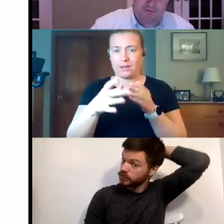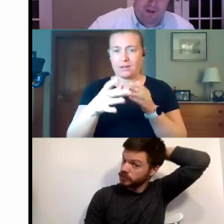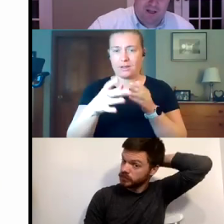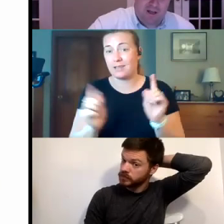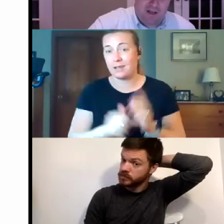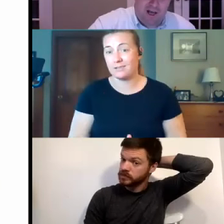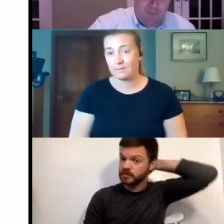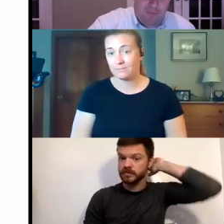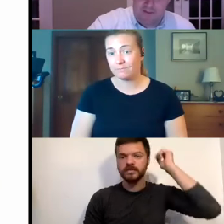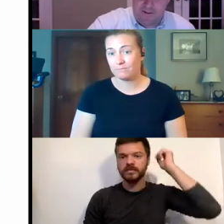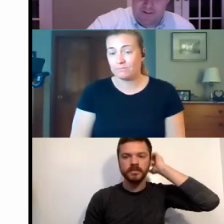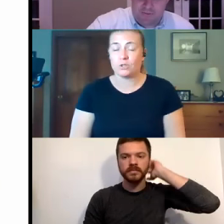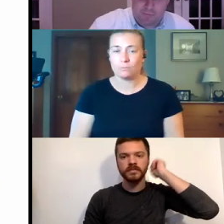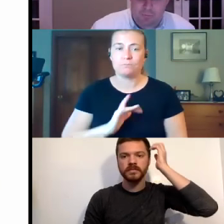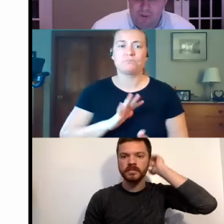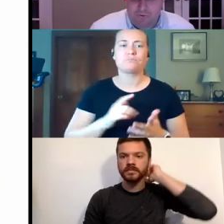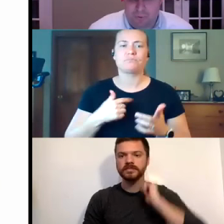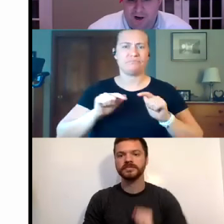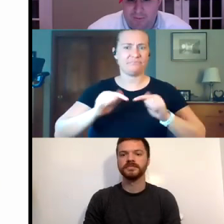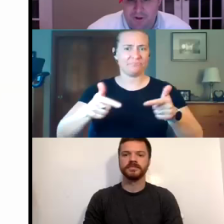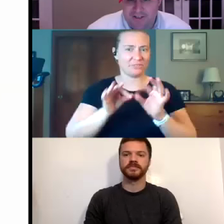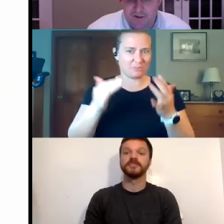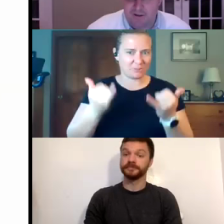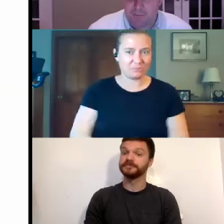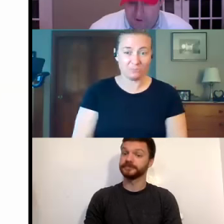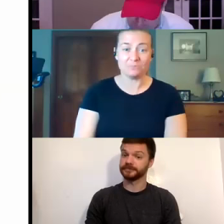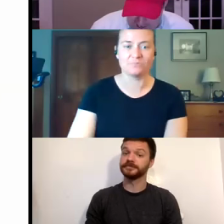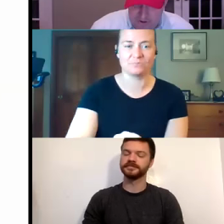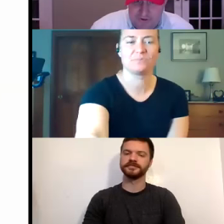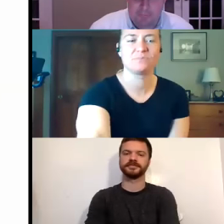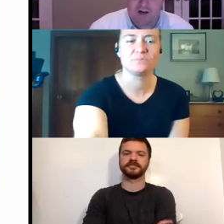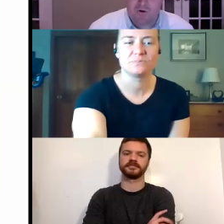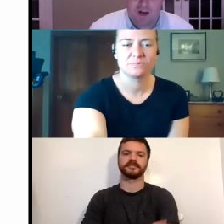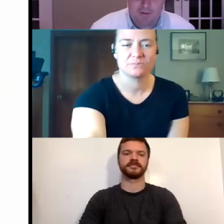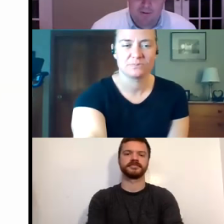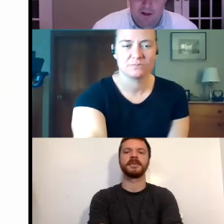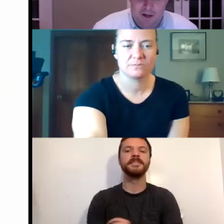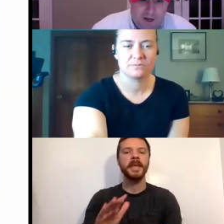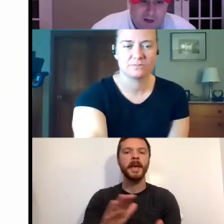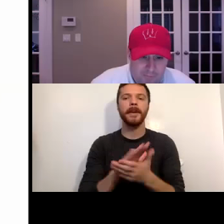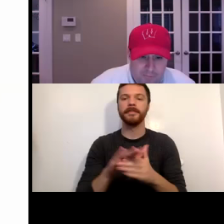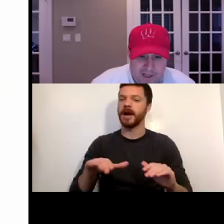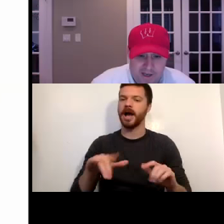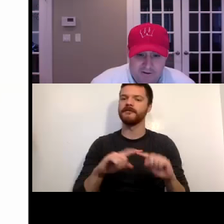collaborative. And then this was brought up yesterday. The paper on the bottom is from medical care.